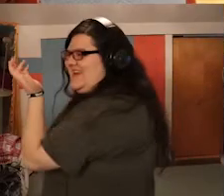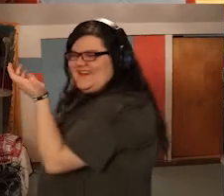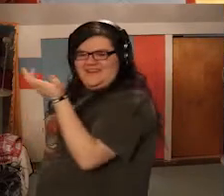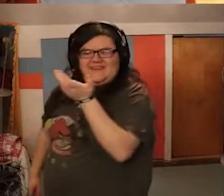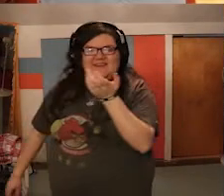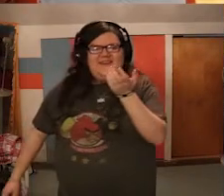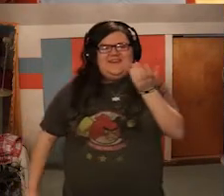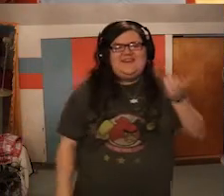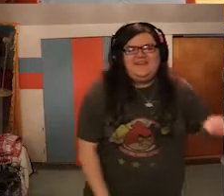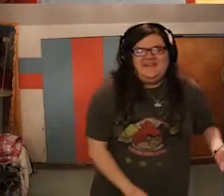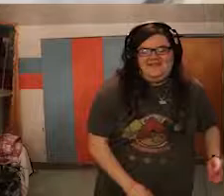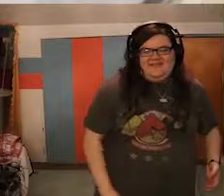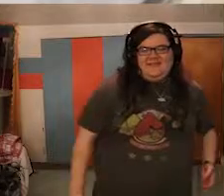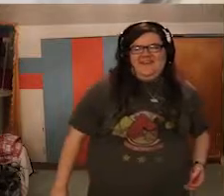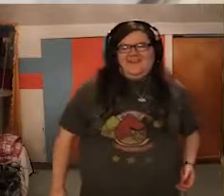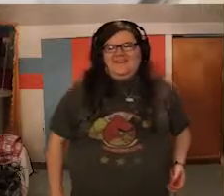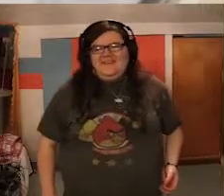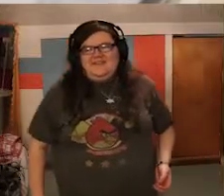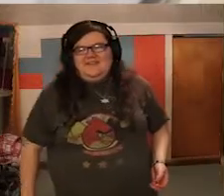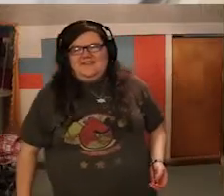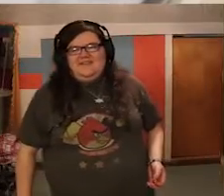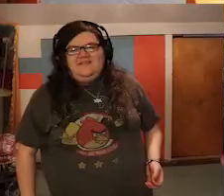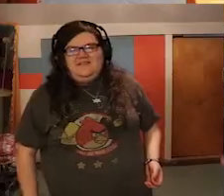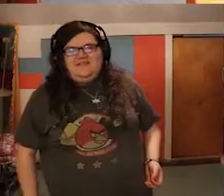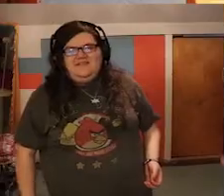hate it. That'll do. What? I'm hungry.